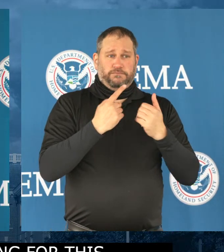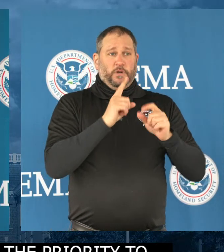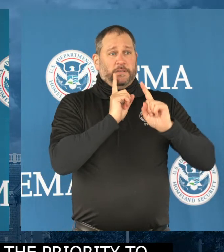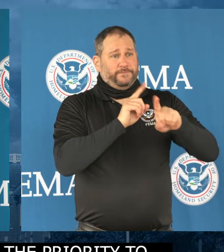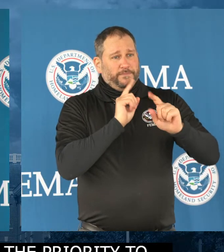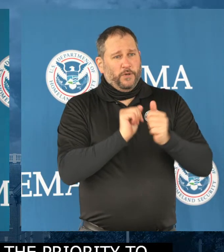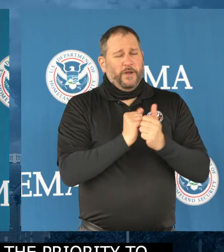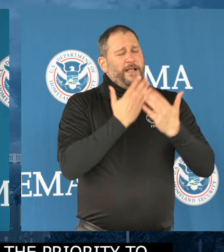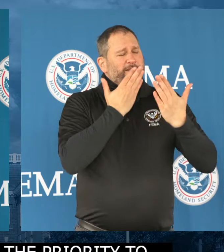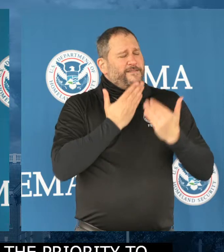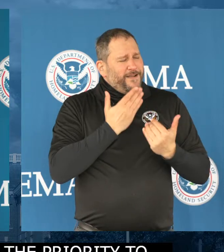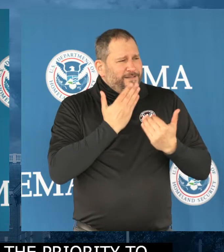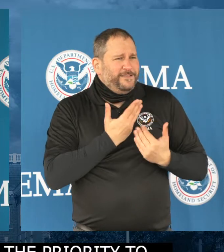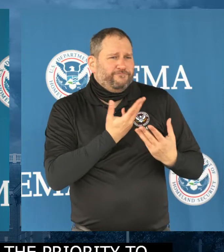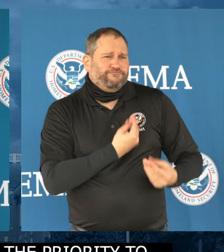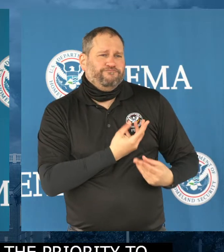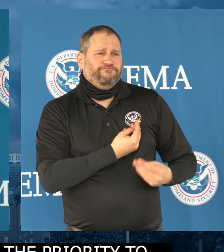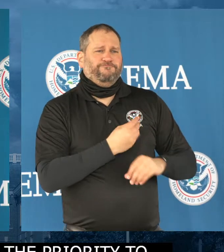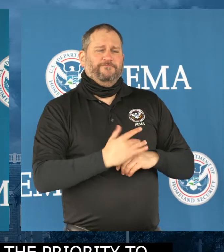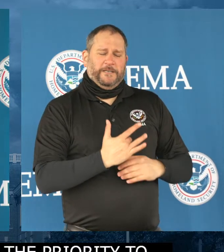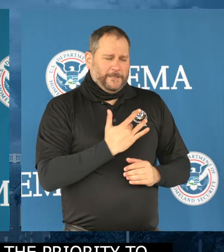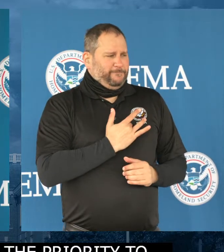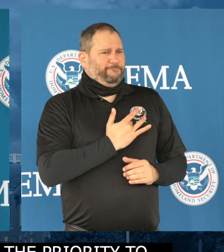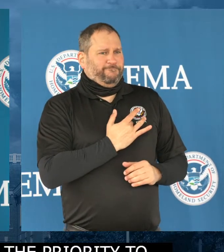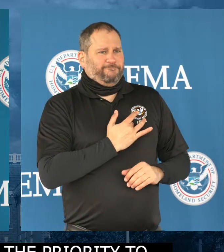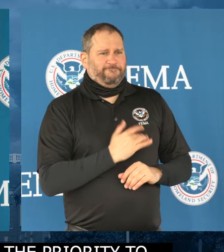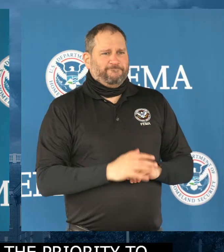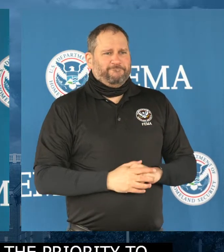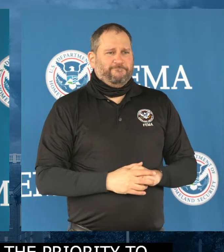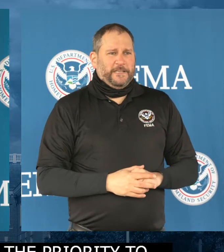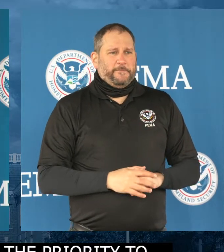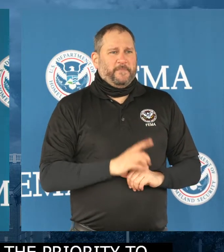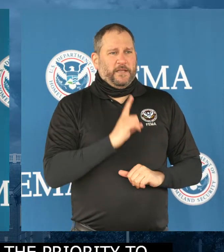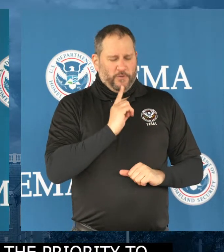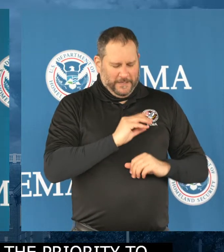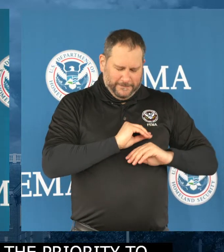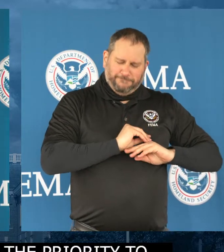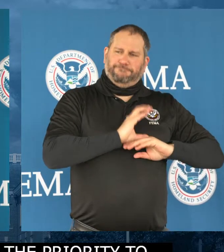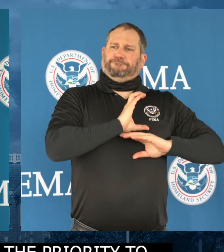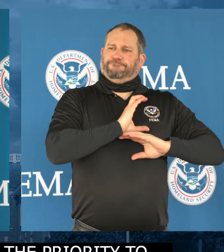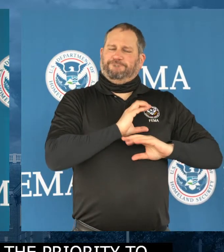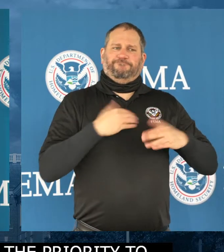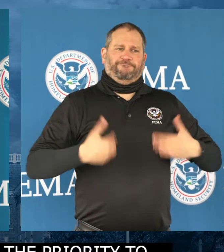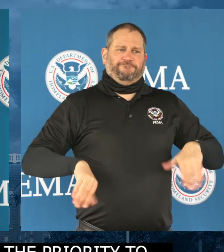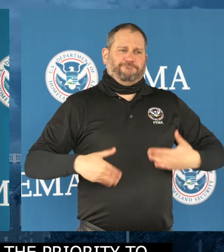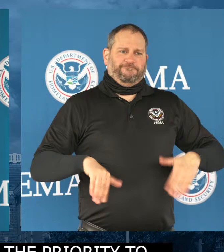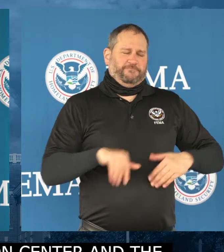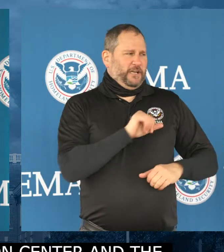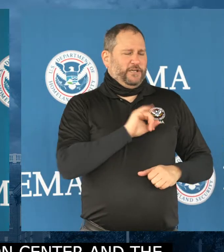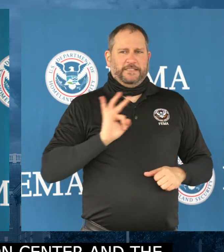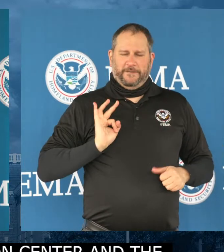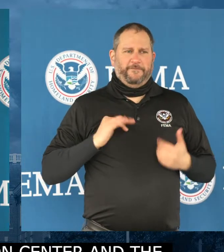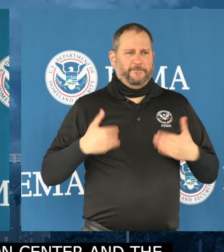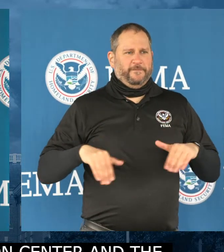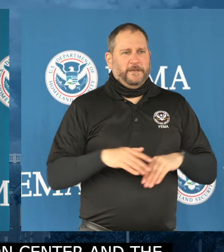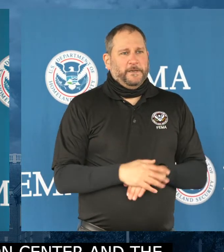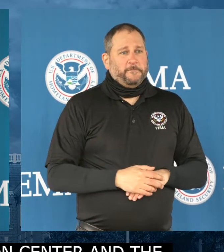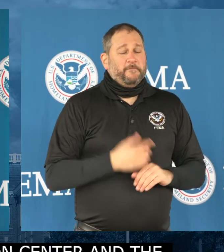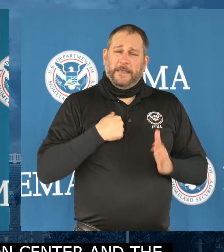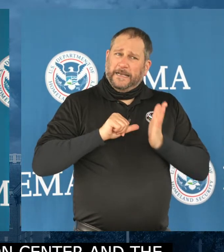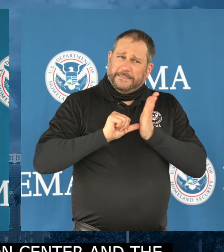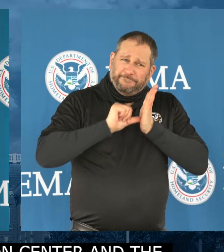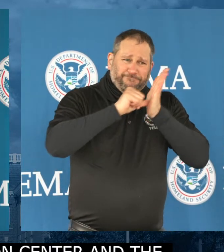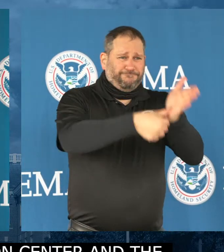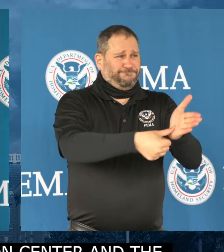and it's made this very rewarding for my staff. I would like to emphasize that this opportunity to be here